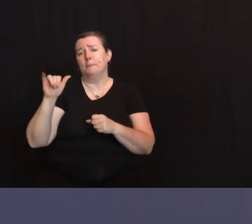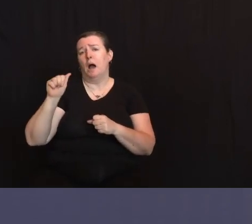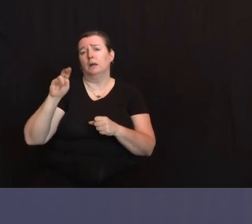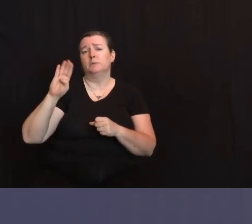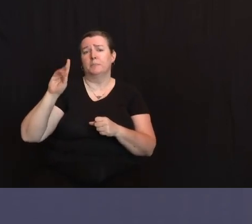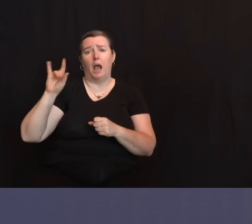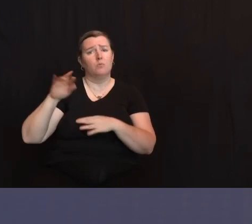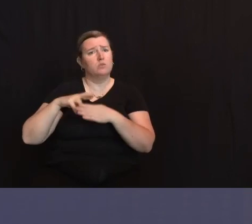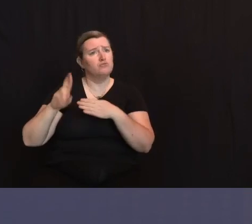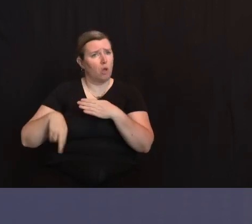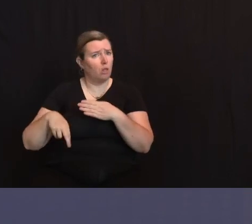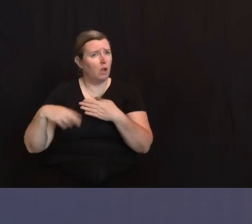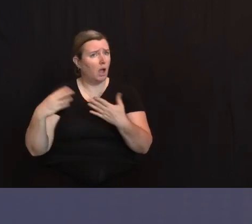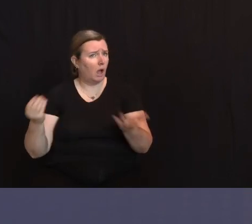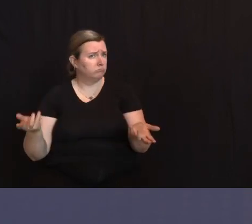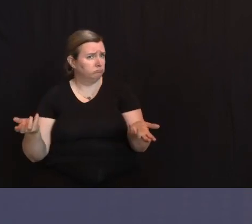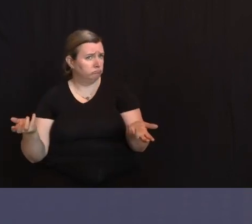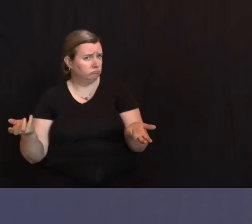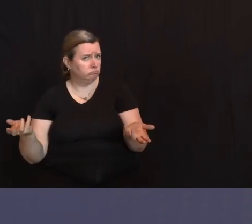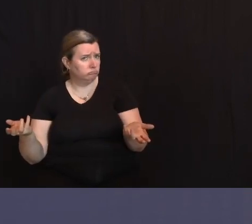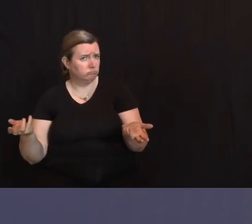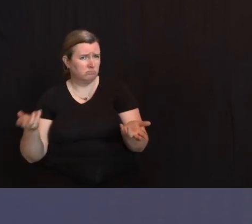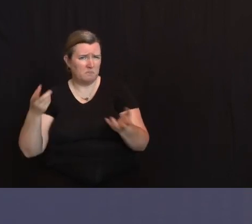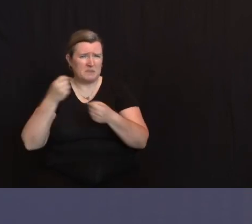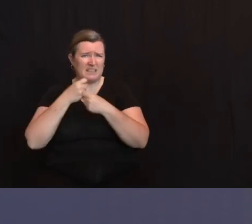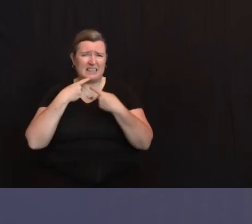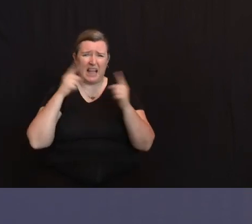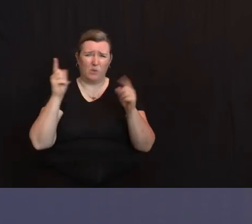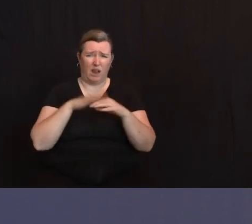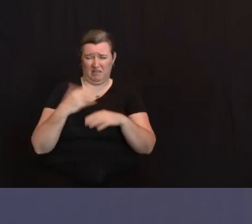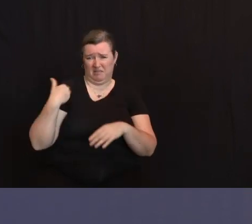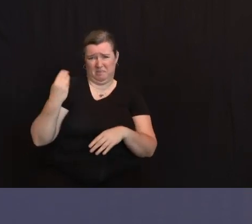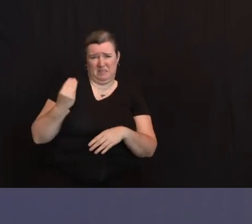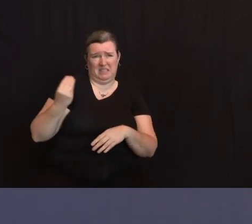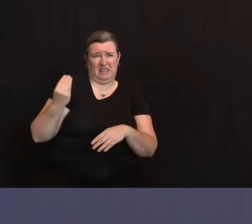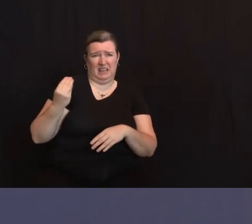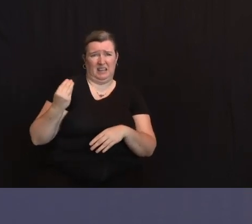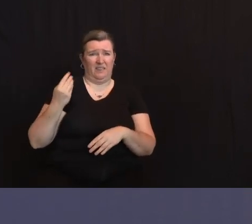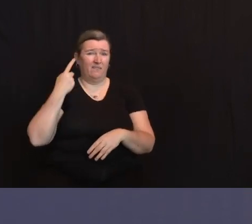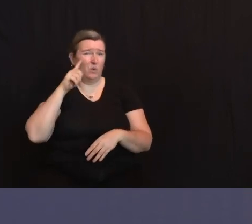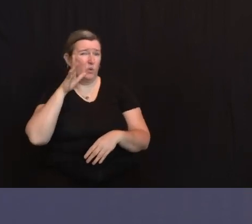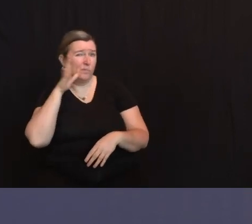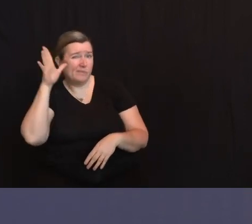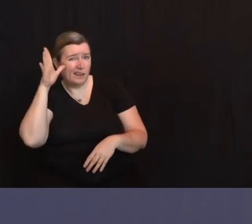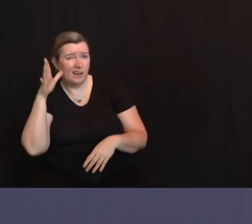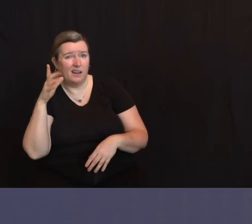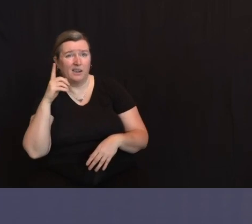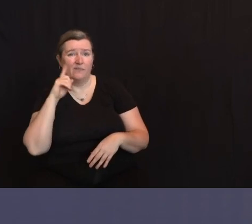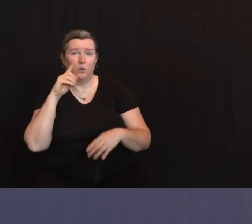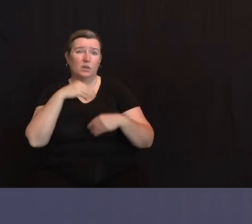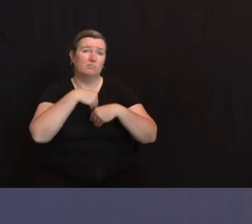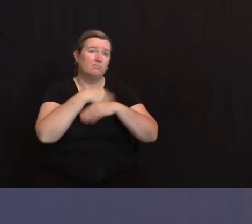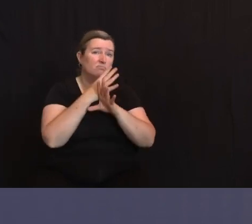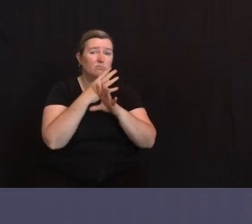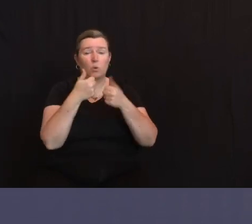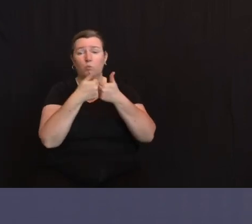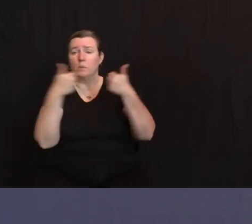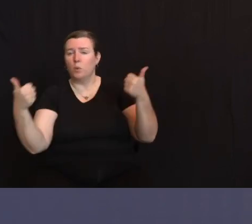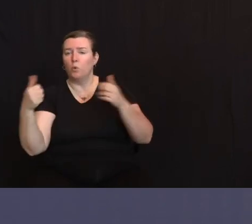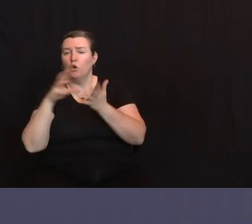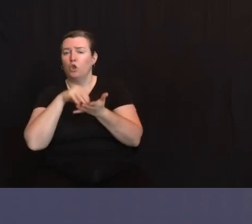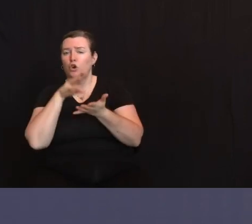the governor, was the announcement you made Monday on the guidance for parents for virtual learning in response to